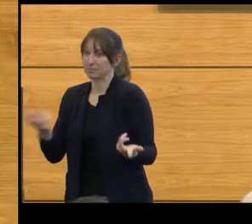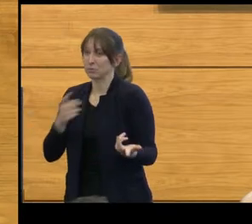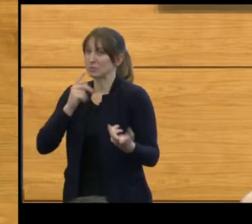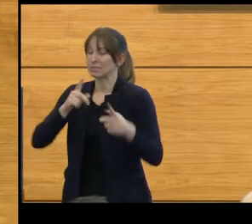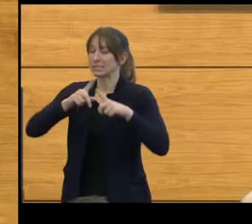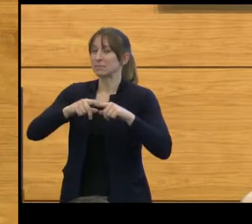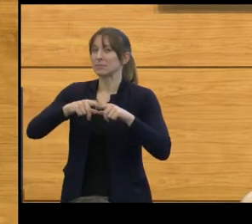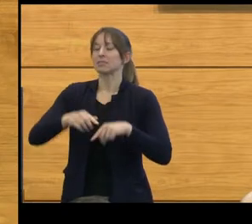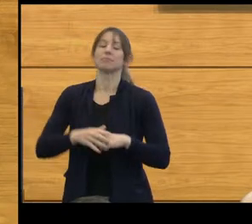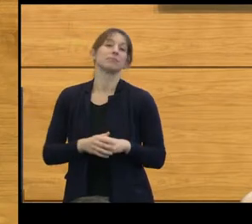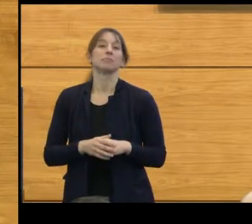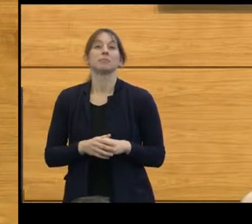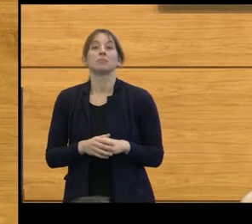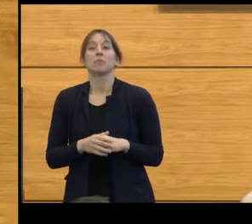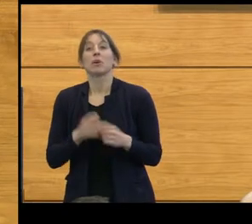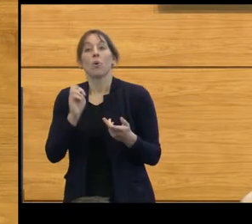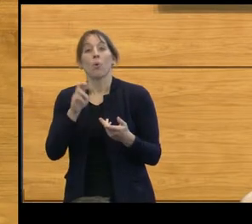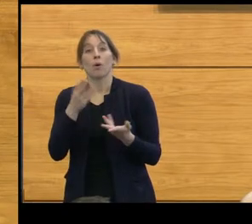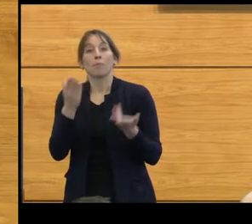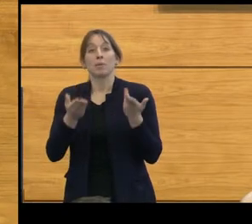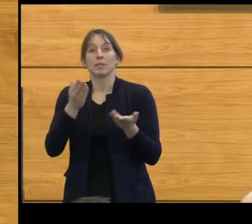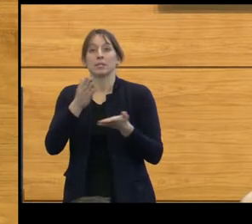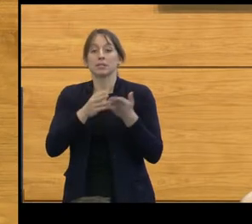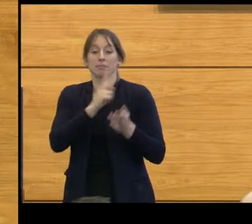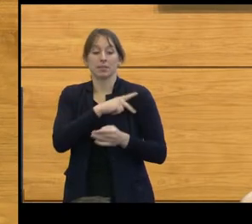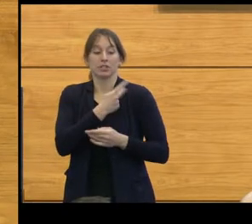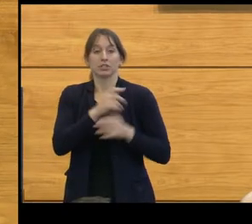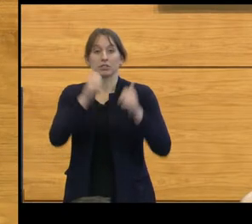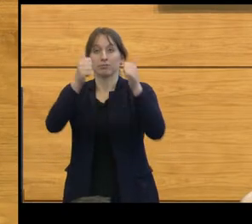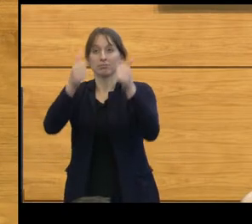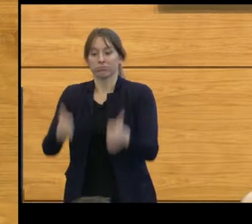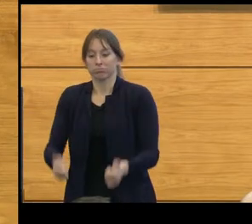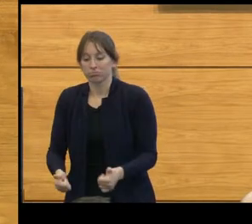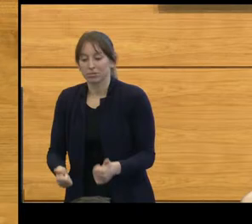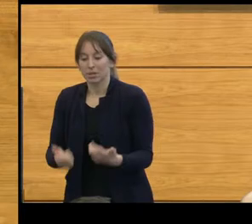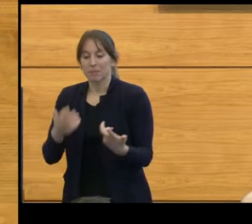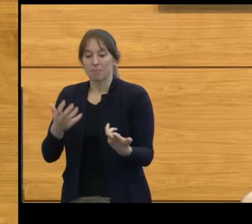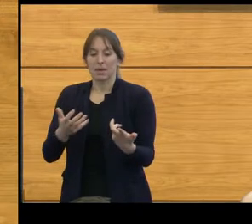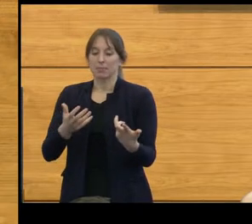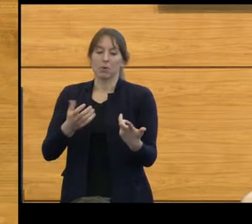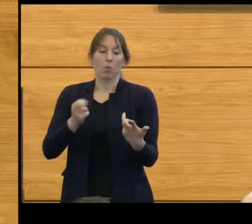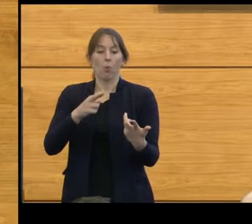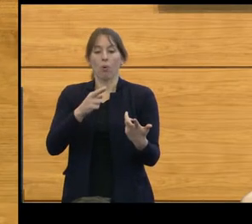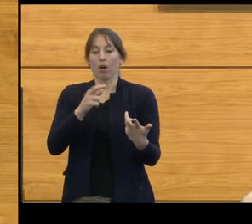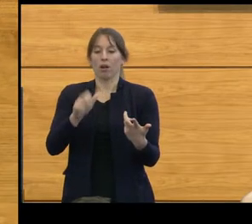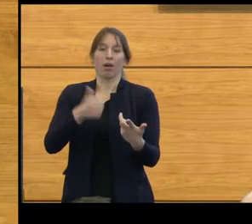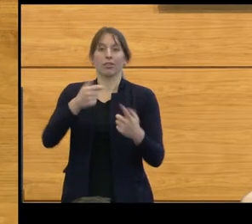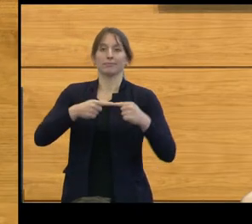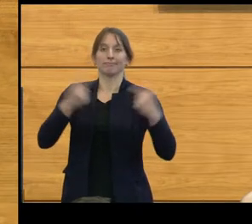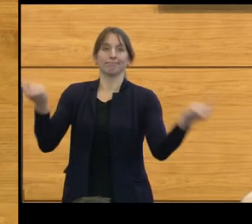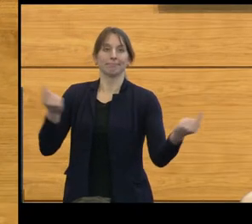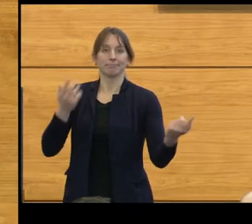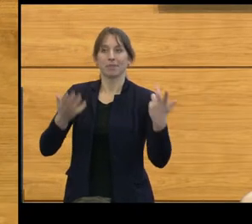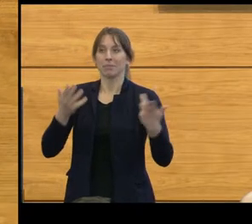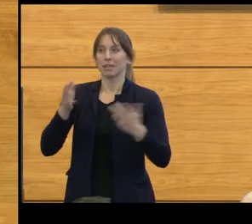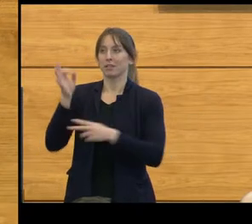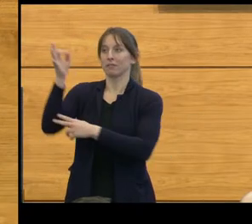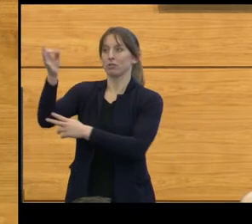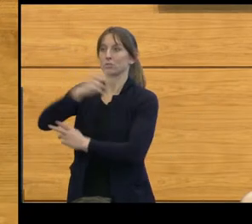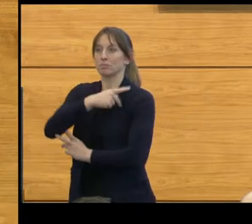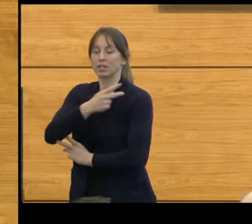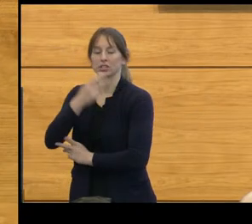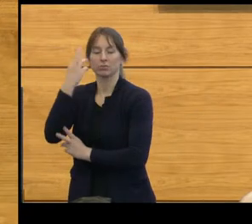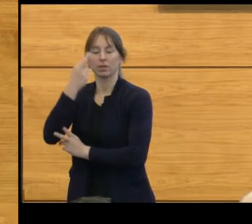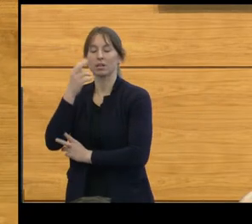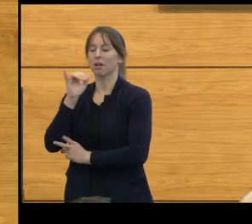times in patients where this is incidentally found, they're not going to go on to have any problems, and we can feel actually relatively confident that